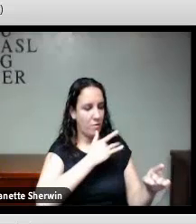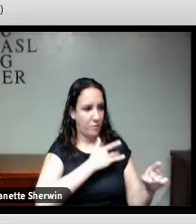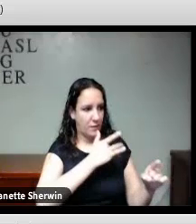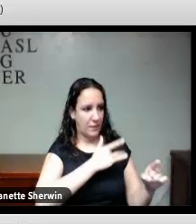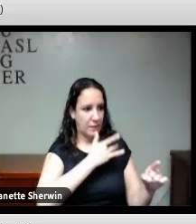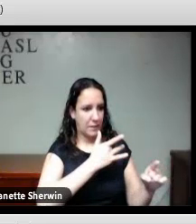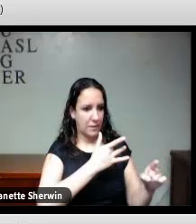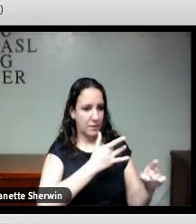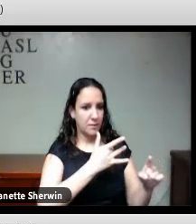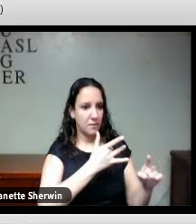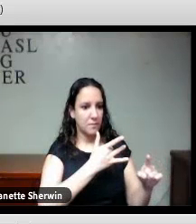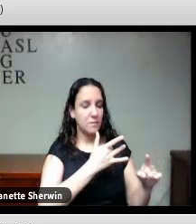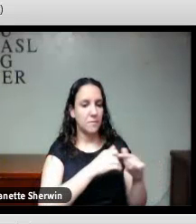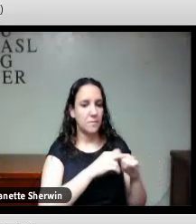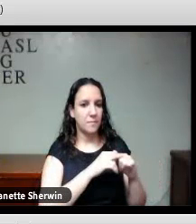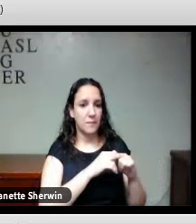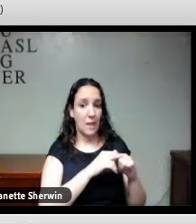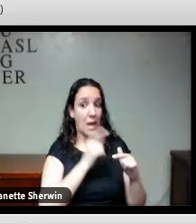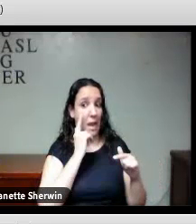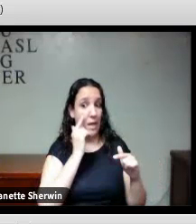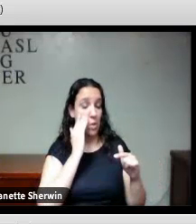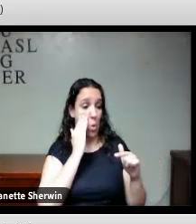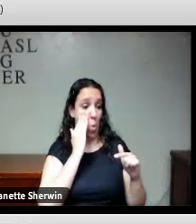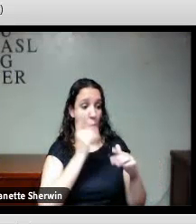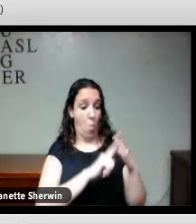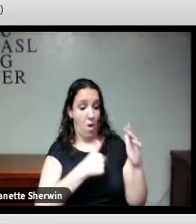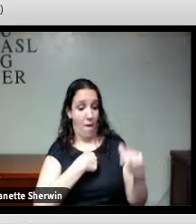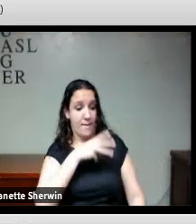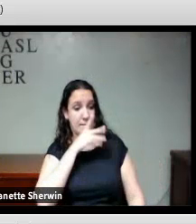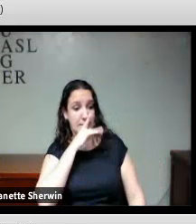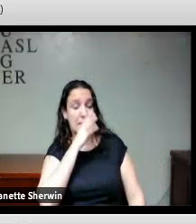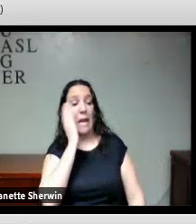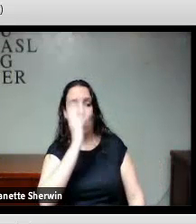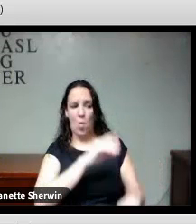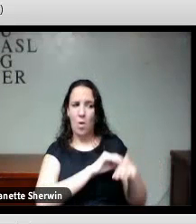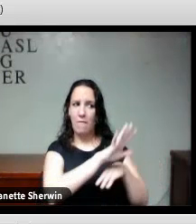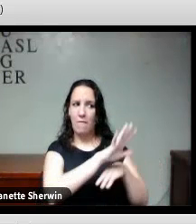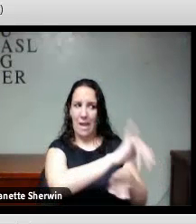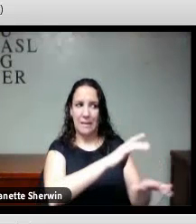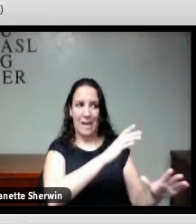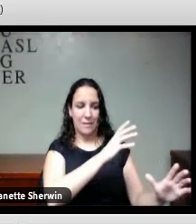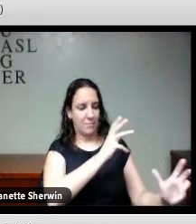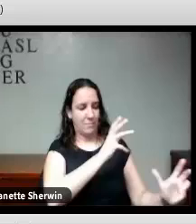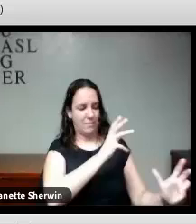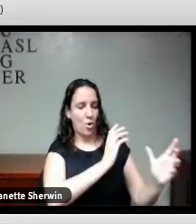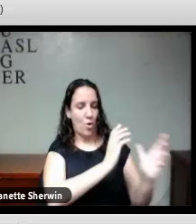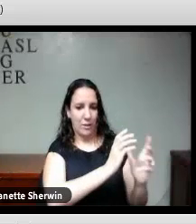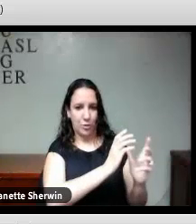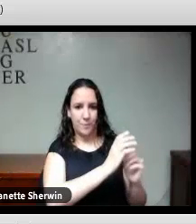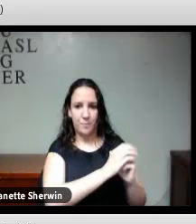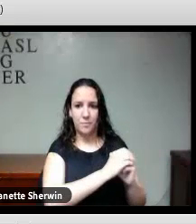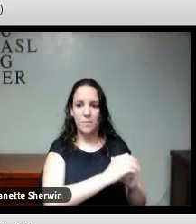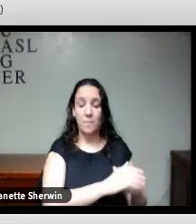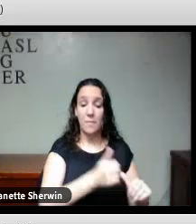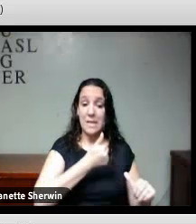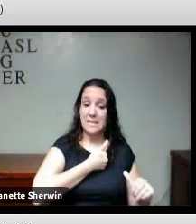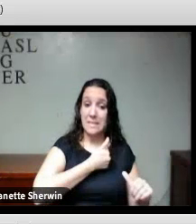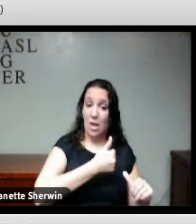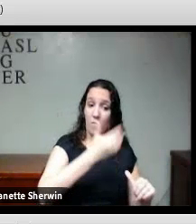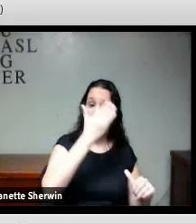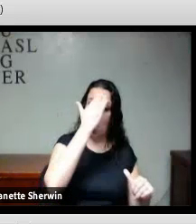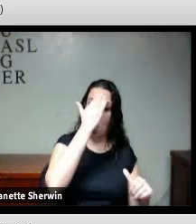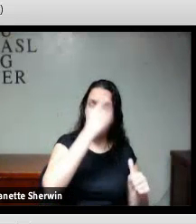will affect those feelings. And then that's relationship management. So think about that. Self-awareness, self-management.